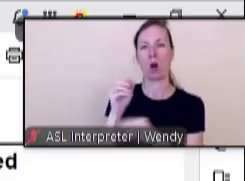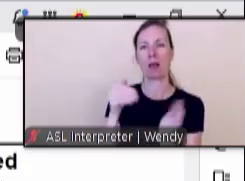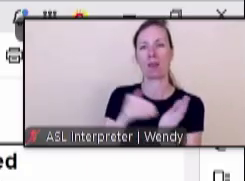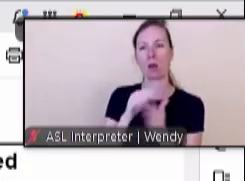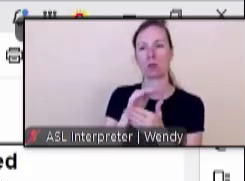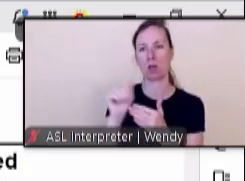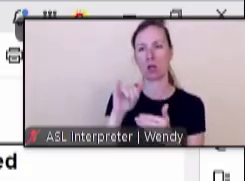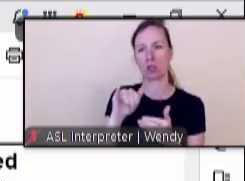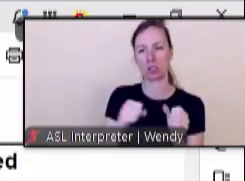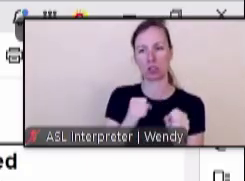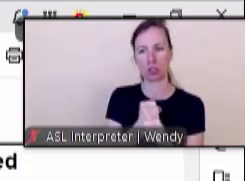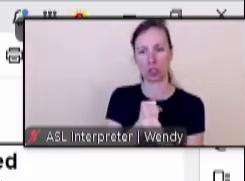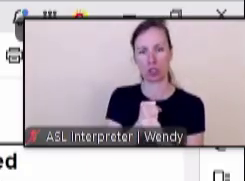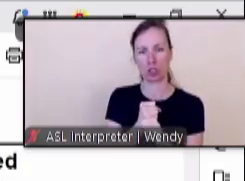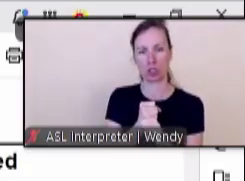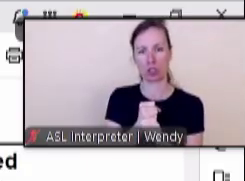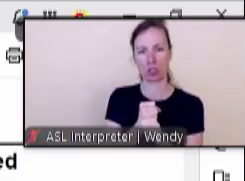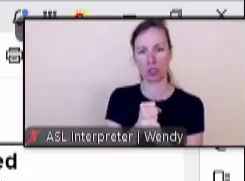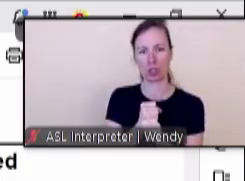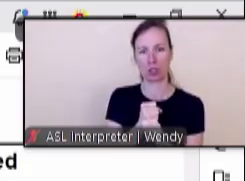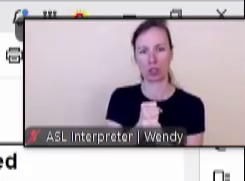line item, how much?